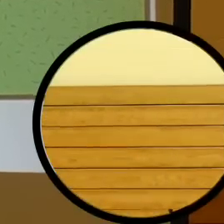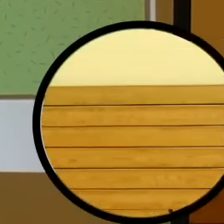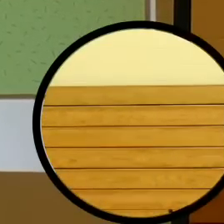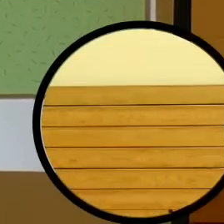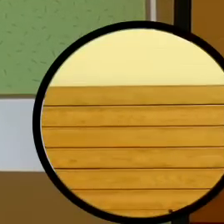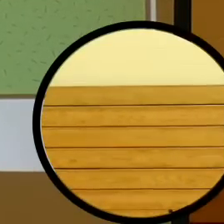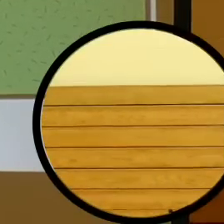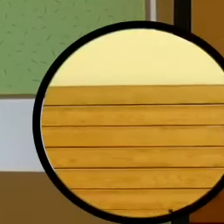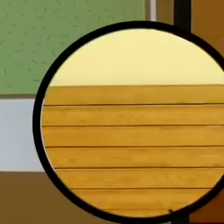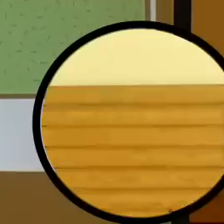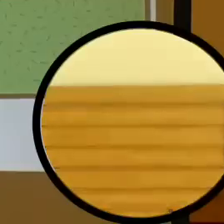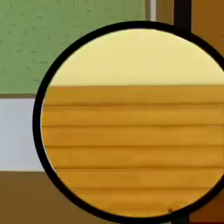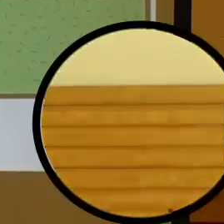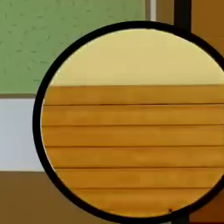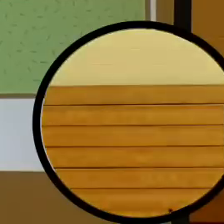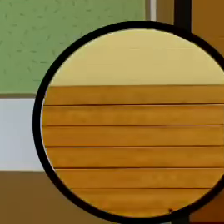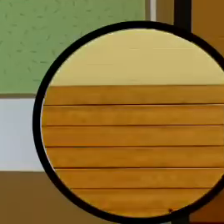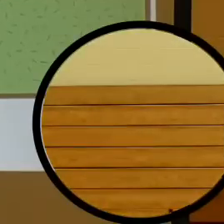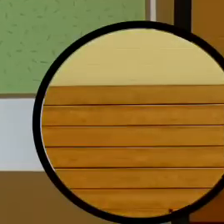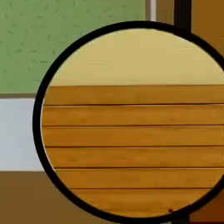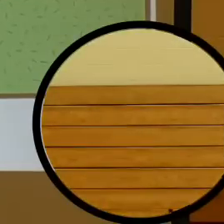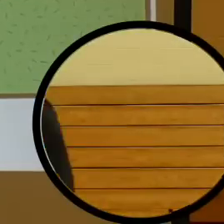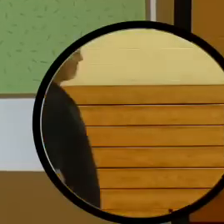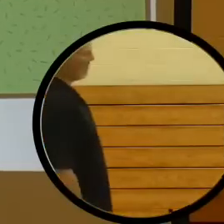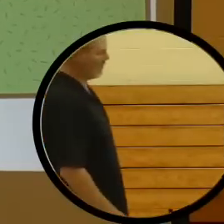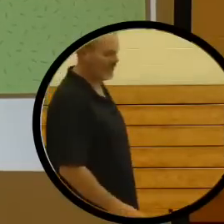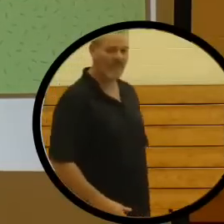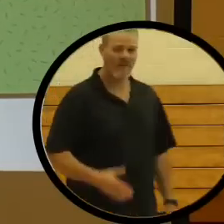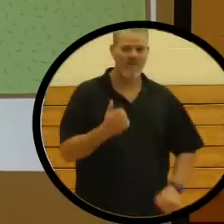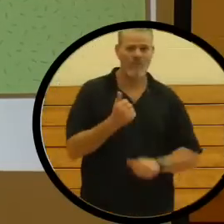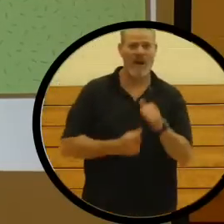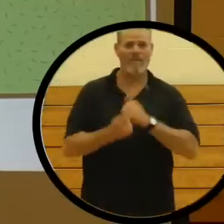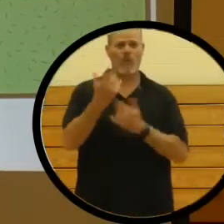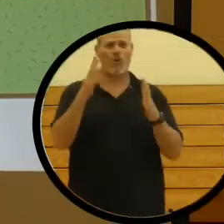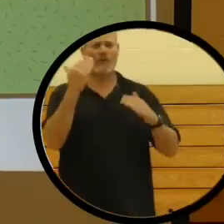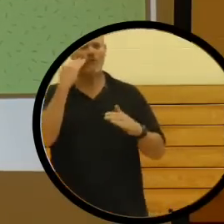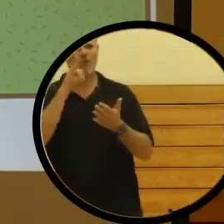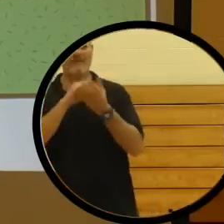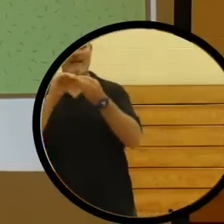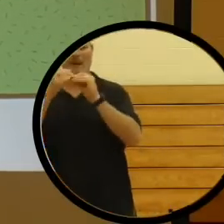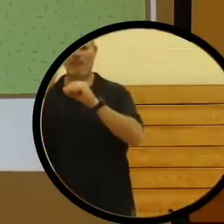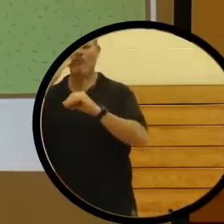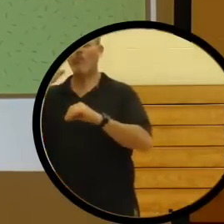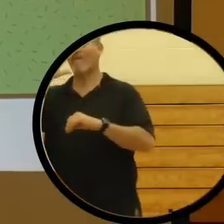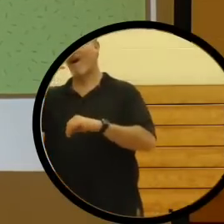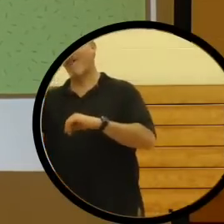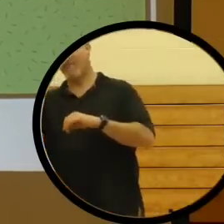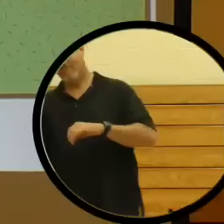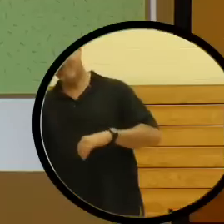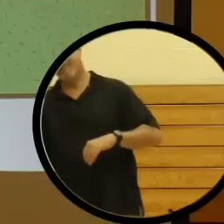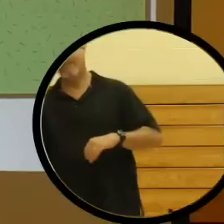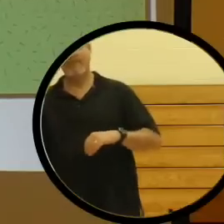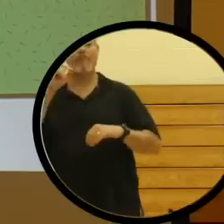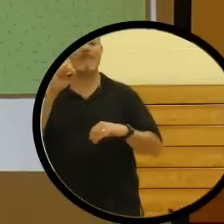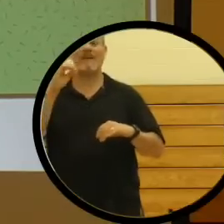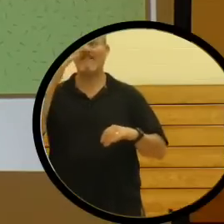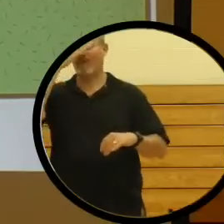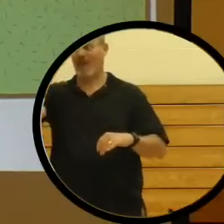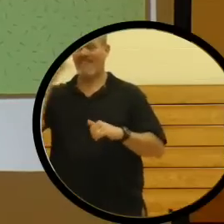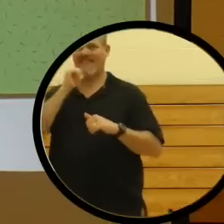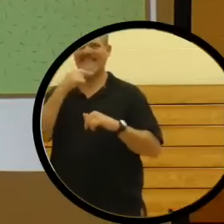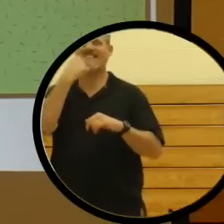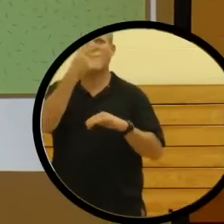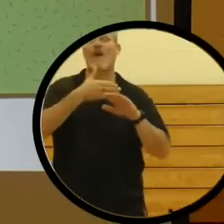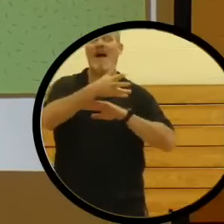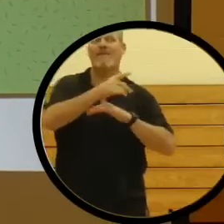oh yeah, that was a magnitude 5. Everybody knows that number, right? So they've done a really good PR job on this. and made you forget they didn't tell you until afterwards